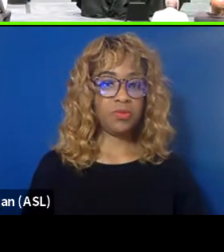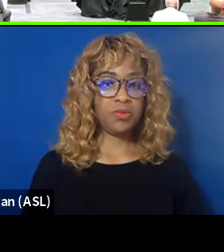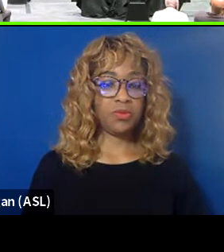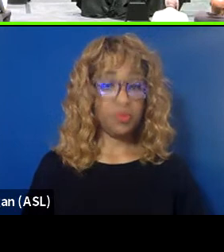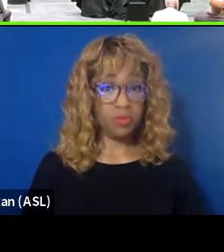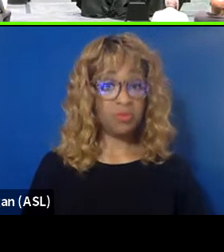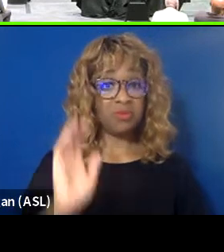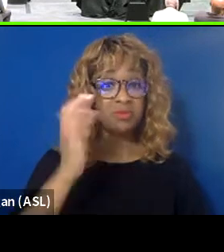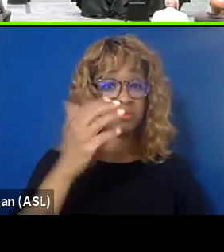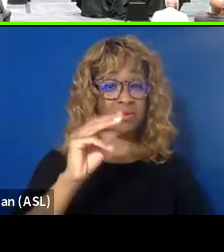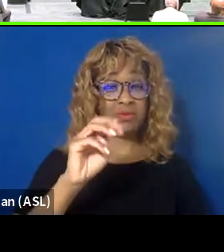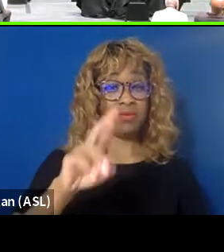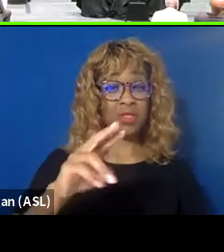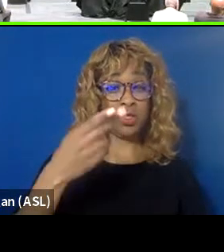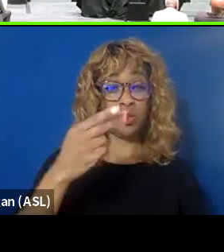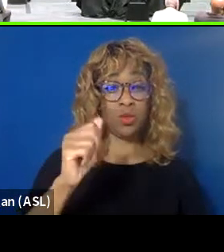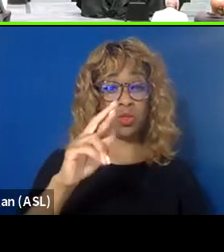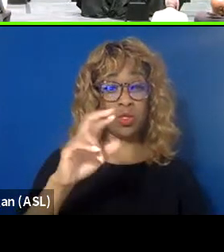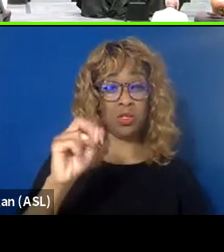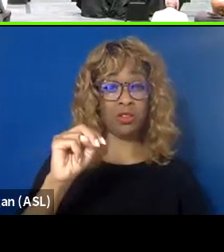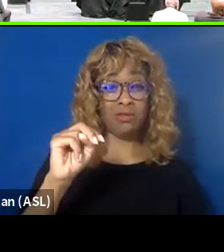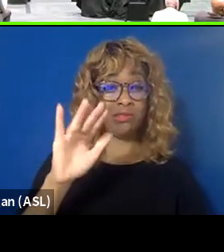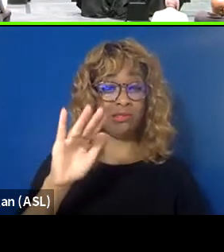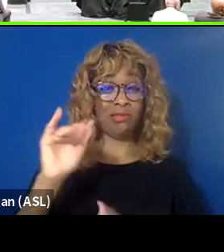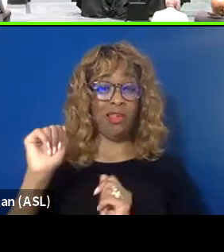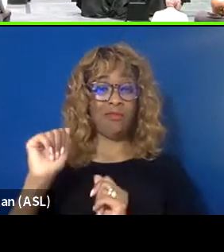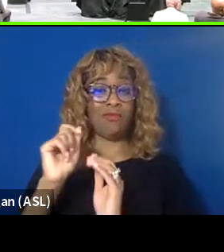It appears Mr. Harrison may have stepped away from his computer for a